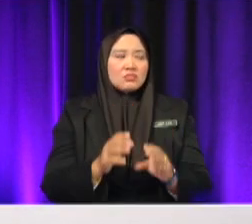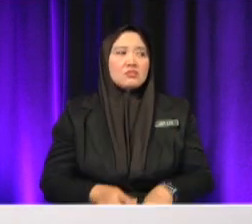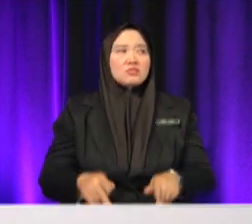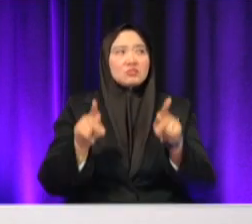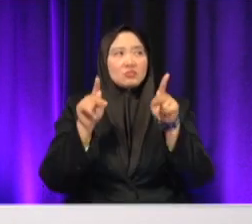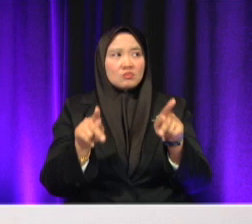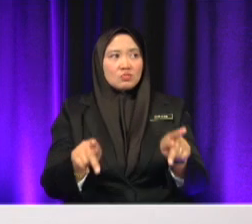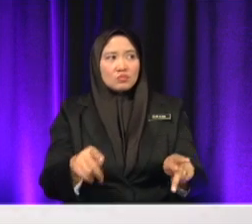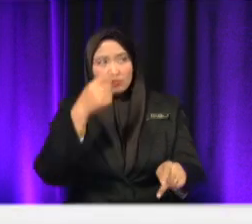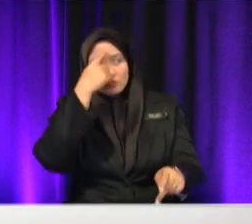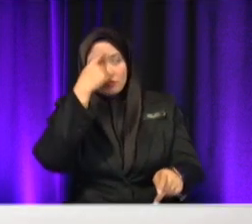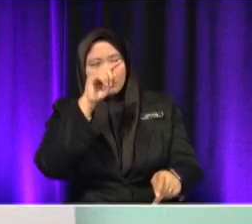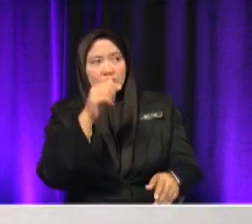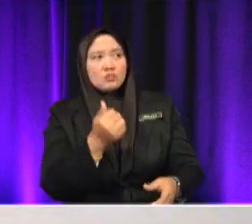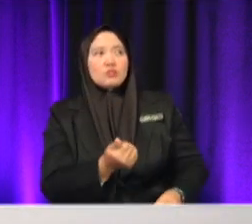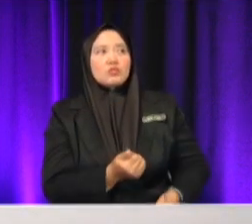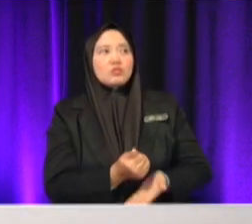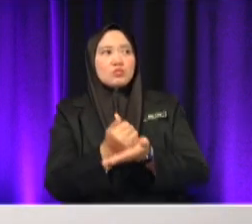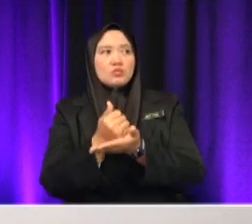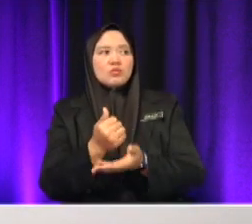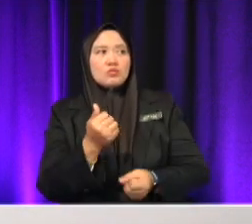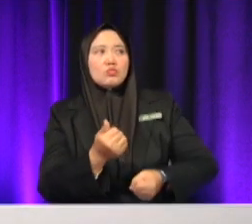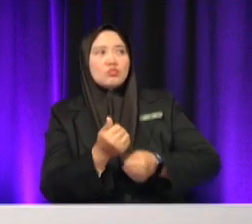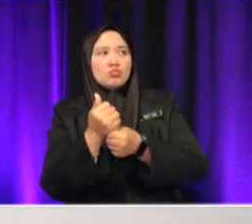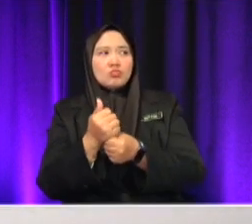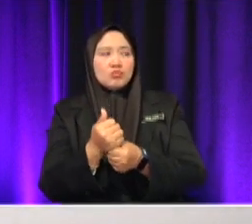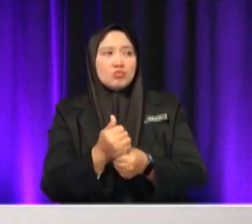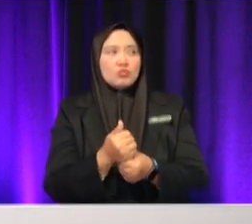they are not exactly asking for donations. So what about B?